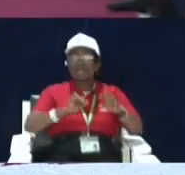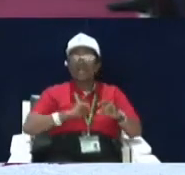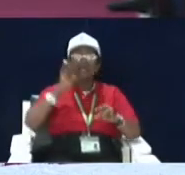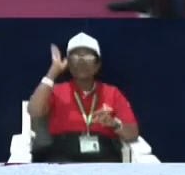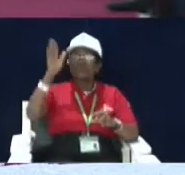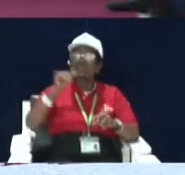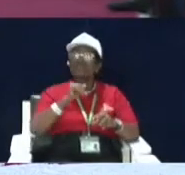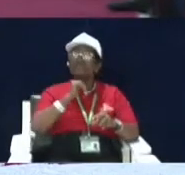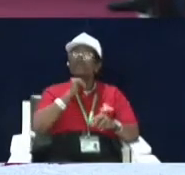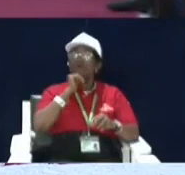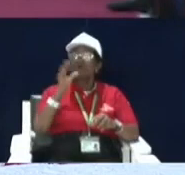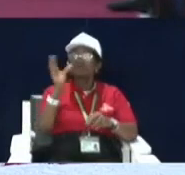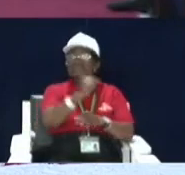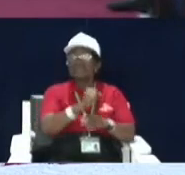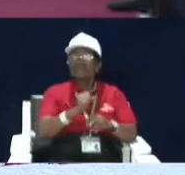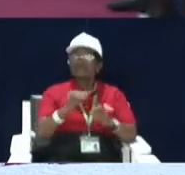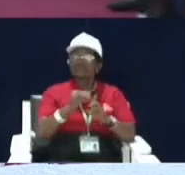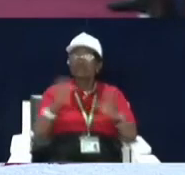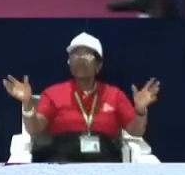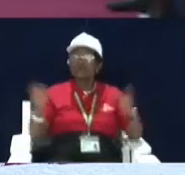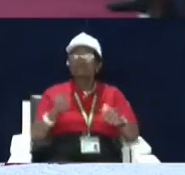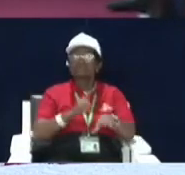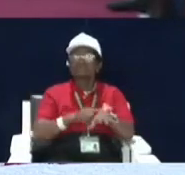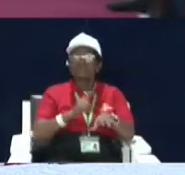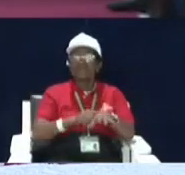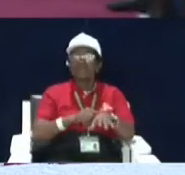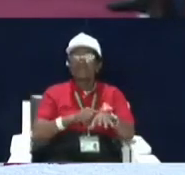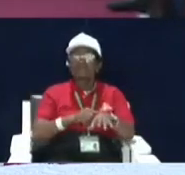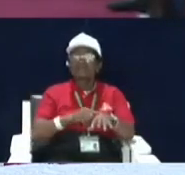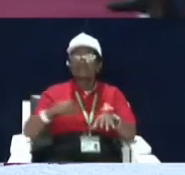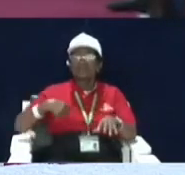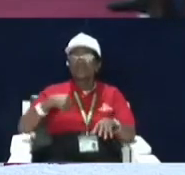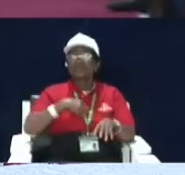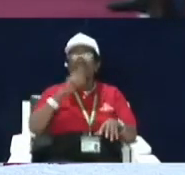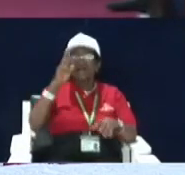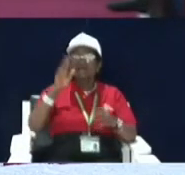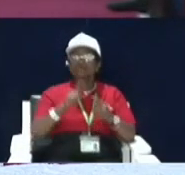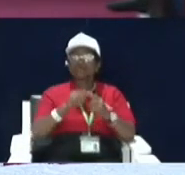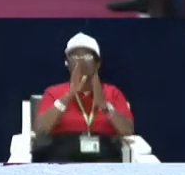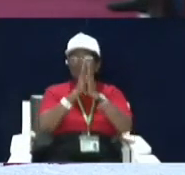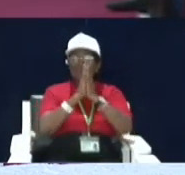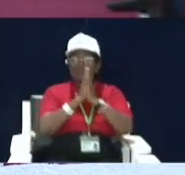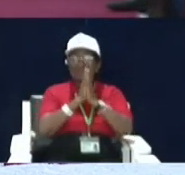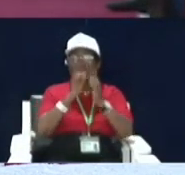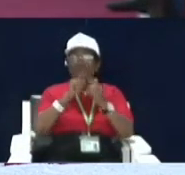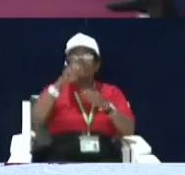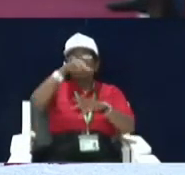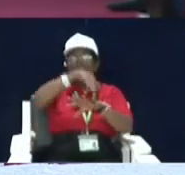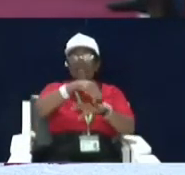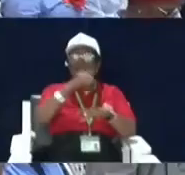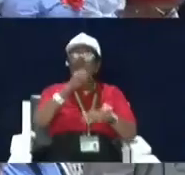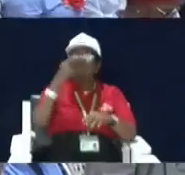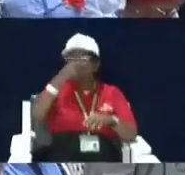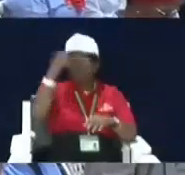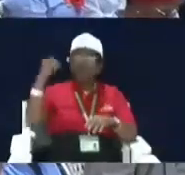tonight because we are going home with multiple wonders.